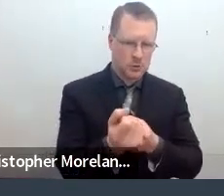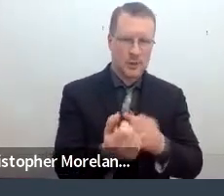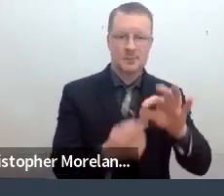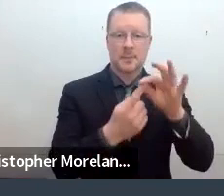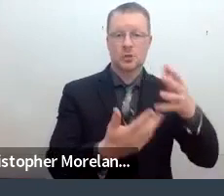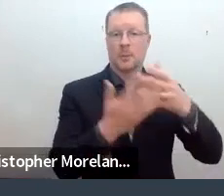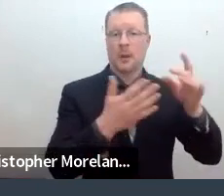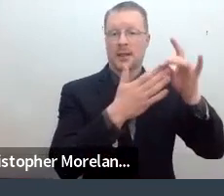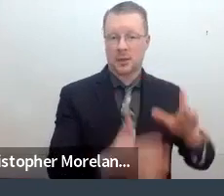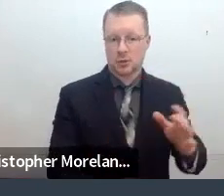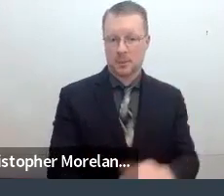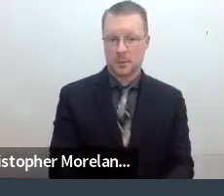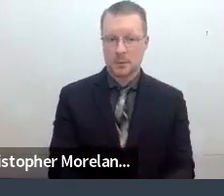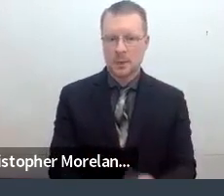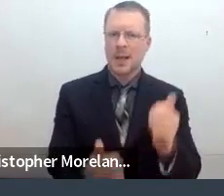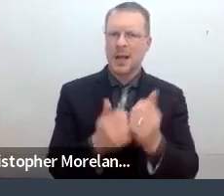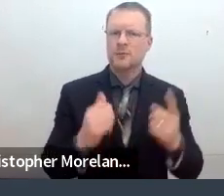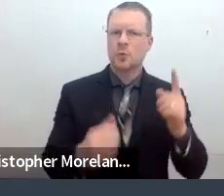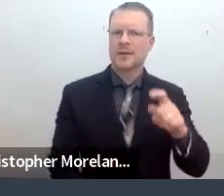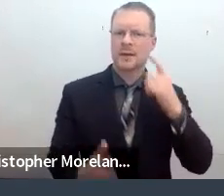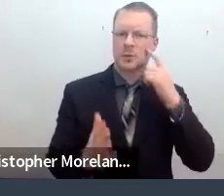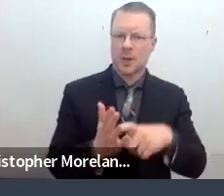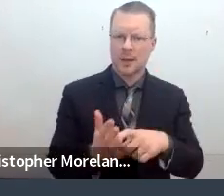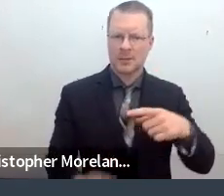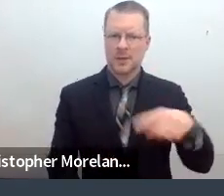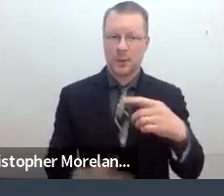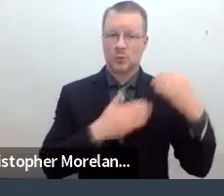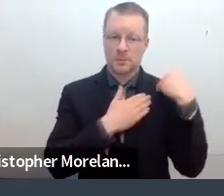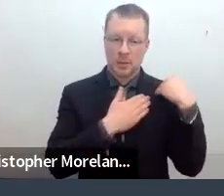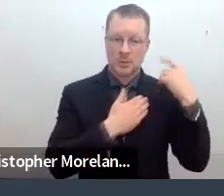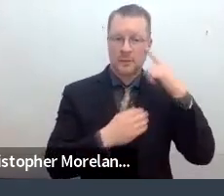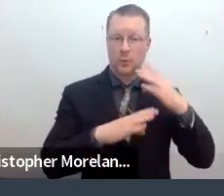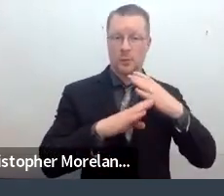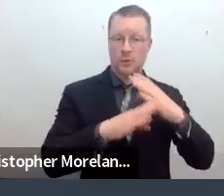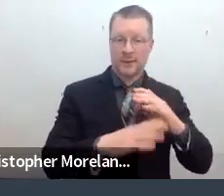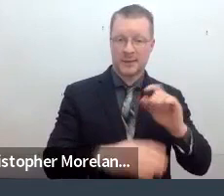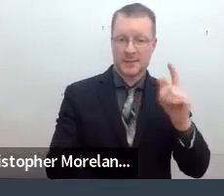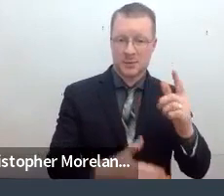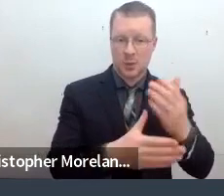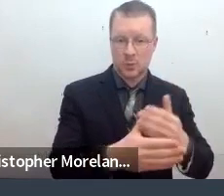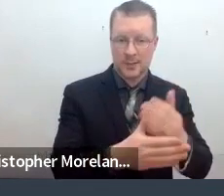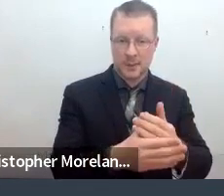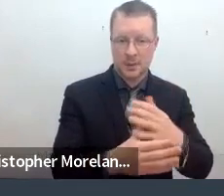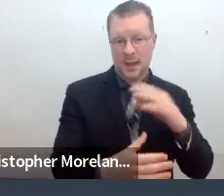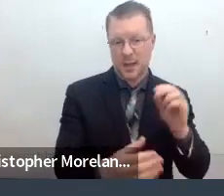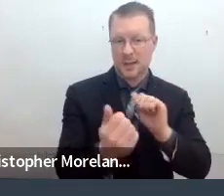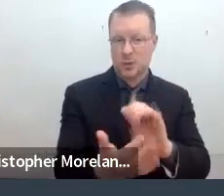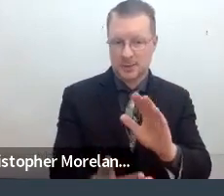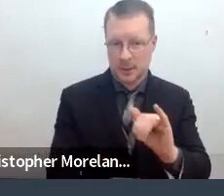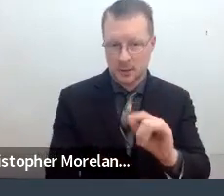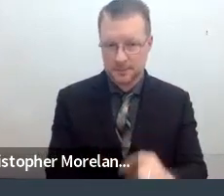We also acknowledge that accountability needs to be reinforced among the leadership. We recognize that they are responsible